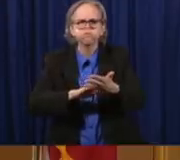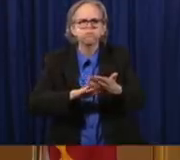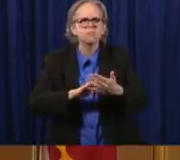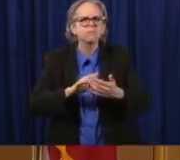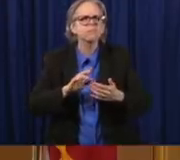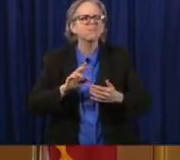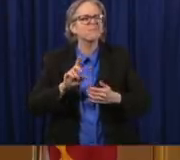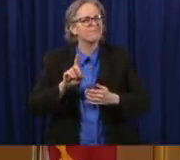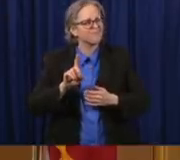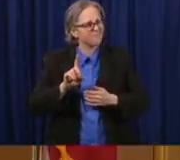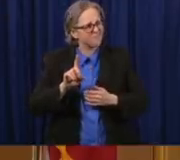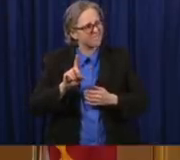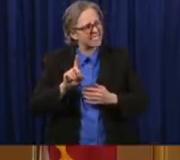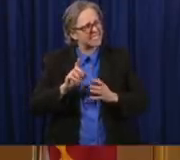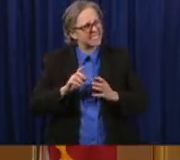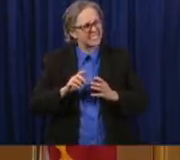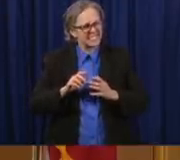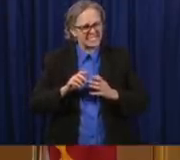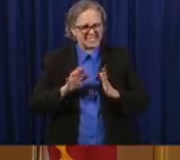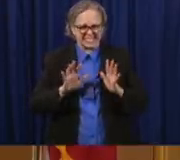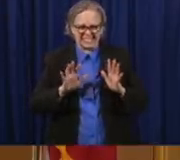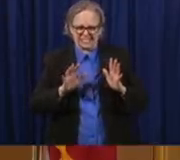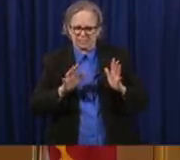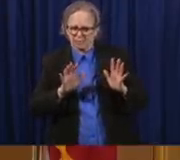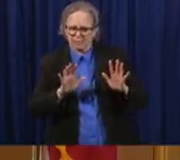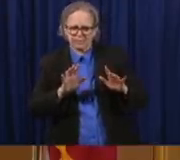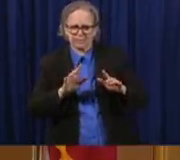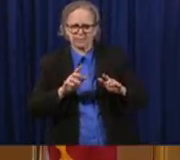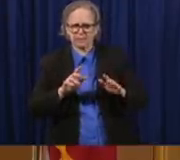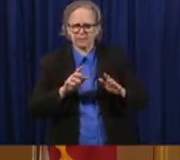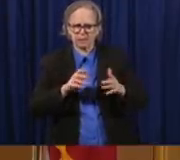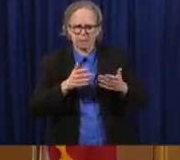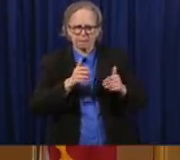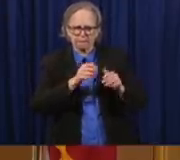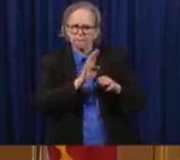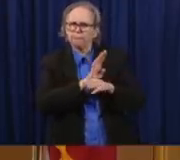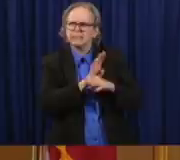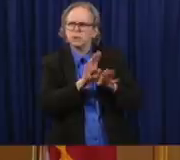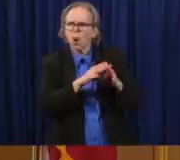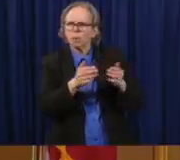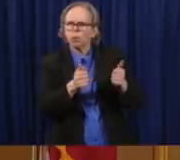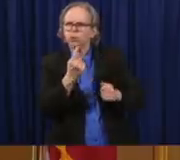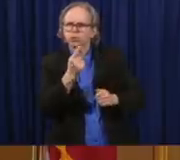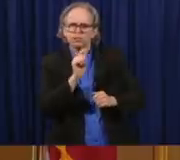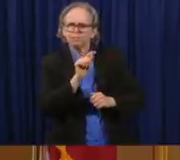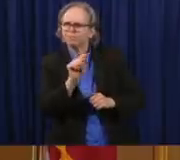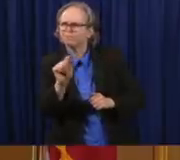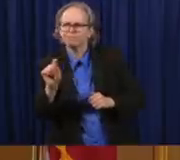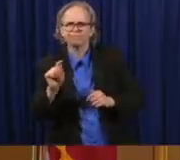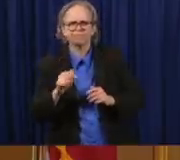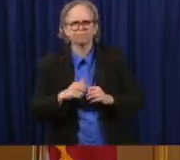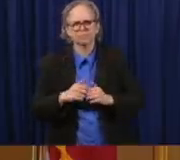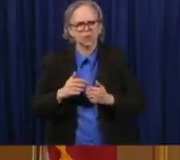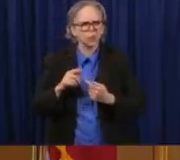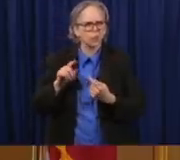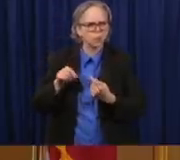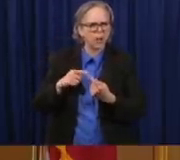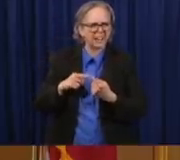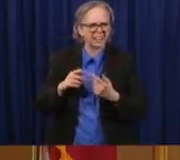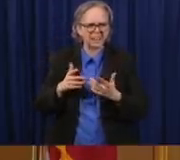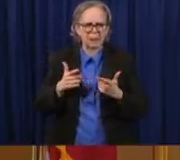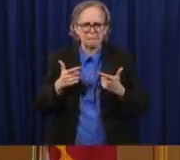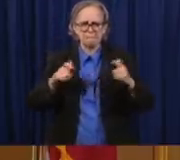are opened and how they're opened, your bigger events, your concerts, your fairs, your sporting